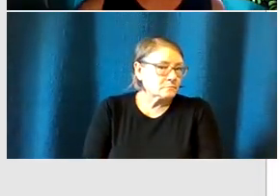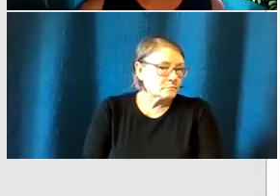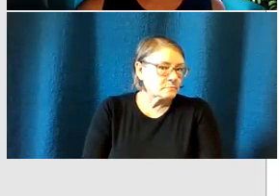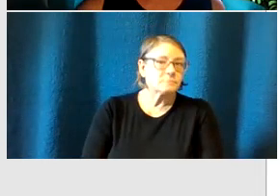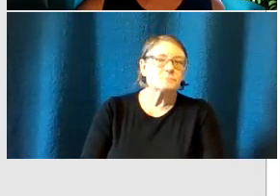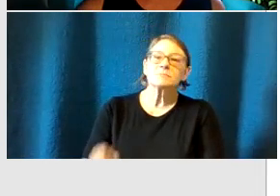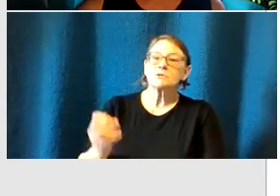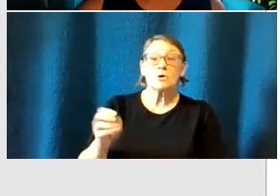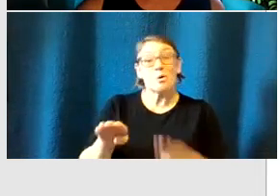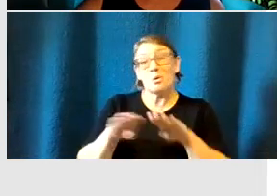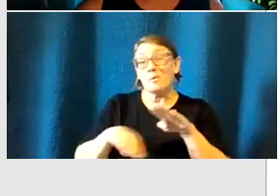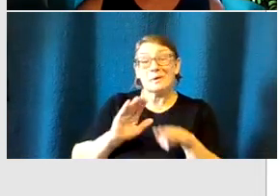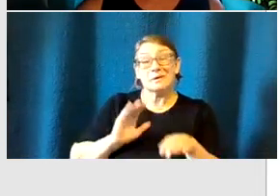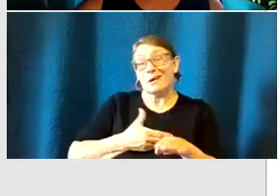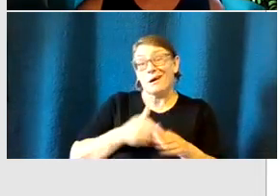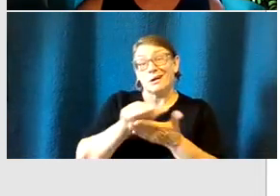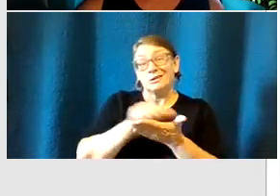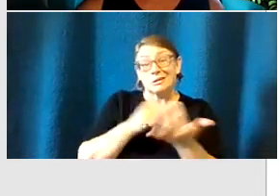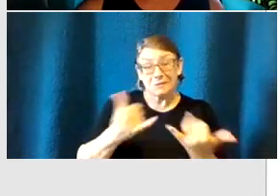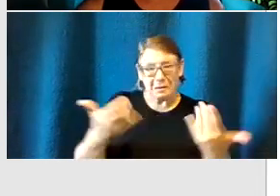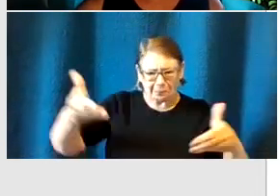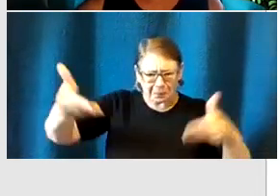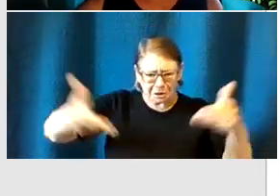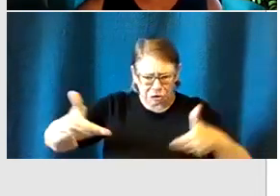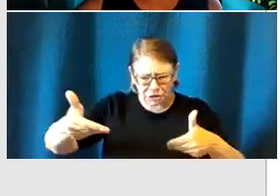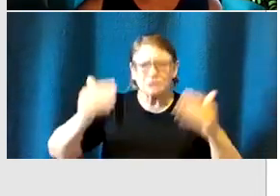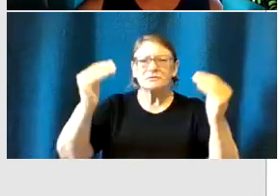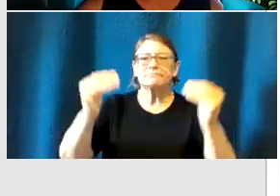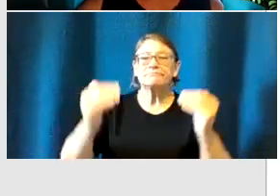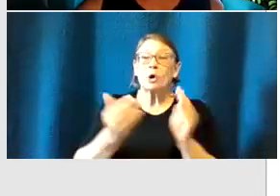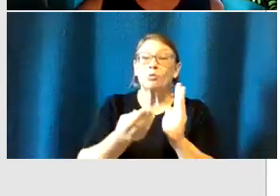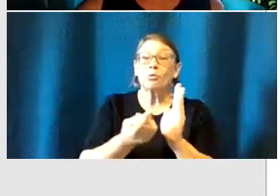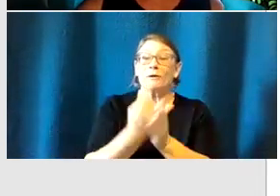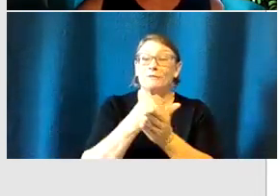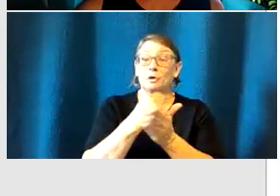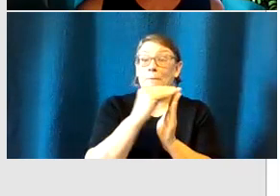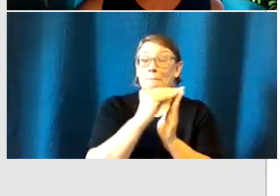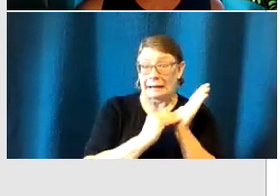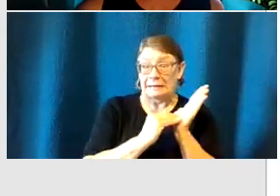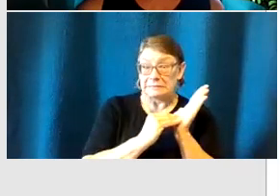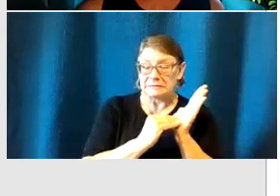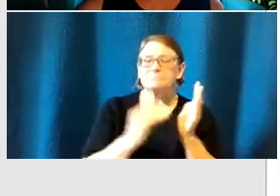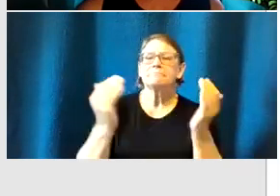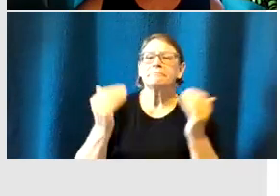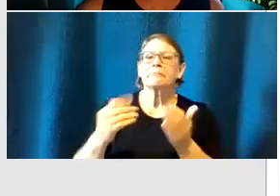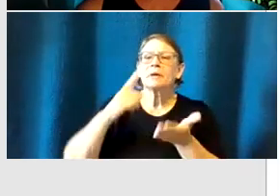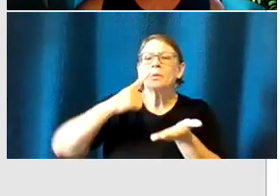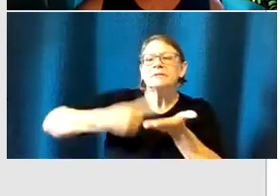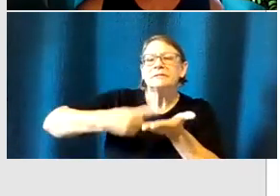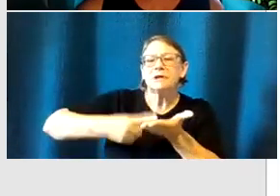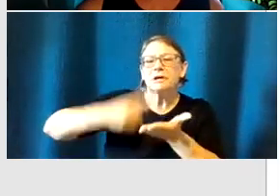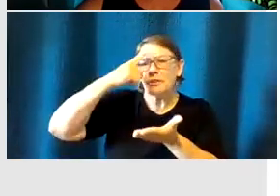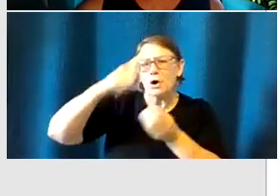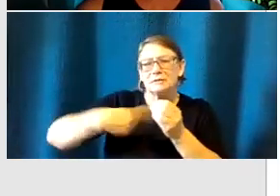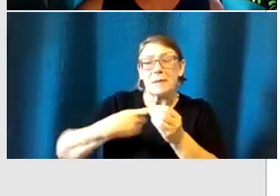So basically our agenda today, we did our introductions. We're going to review our minutes. We're going to discuss our thoughts on